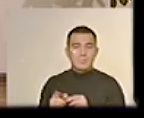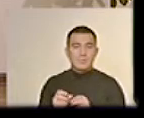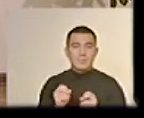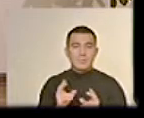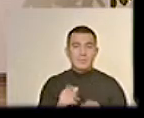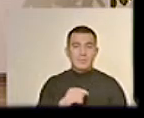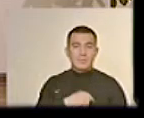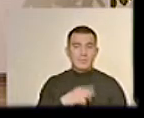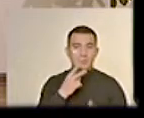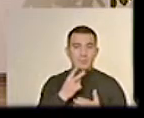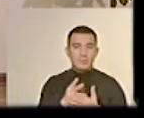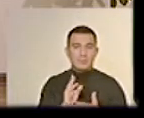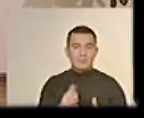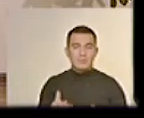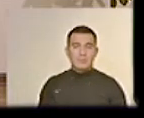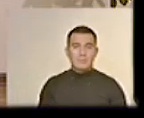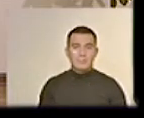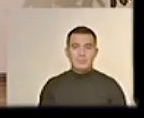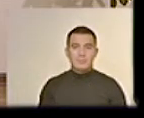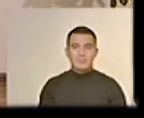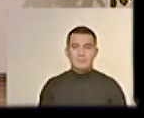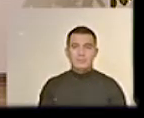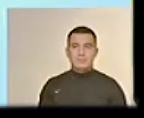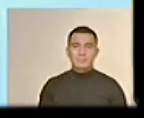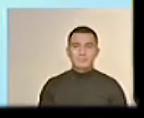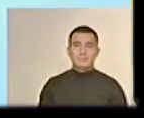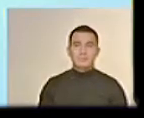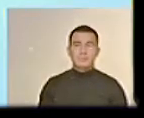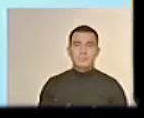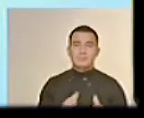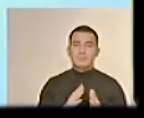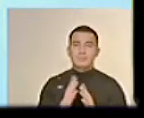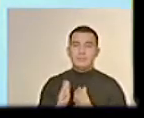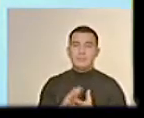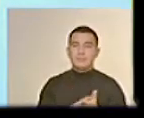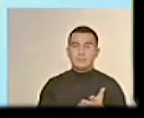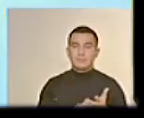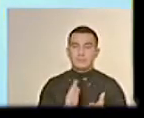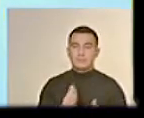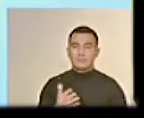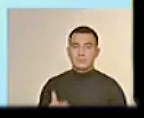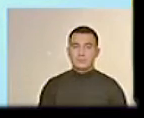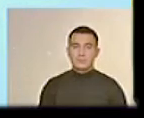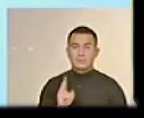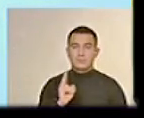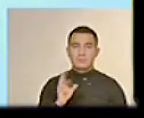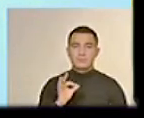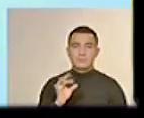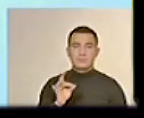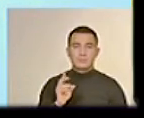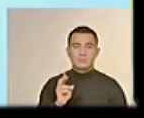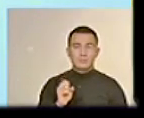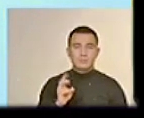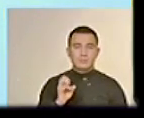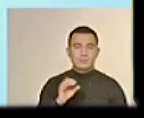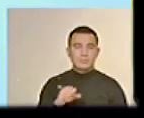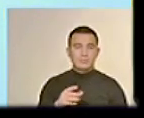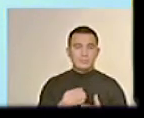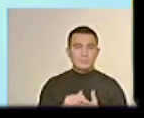ko'rsatib beraman. Demak, dastlab hosil bo'lar ekan karbonat angidrid